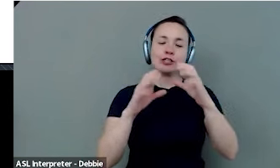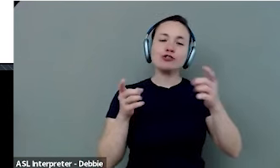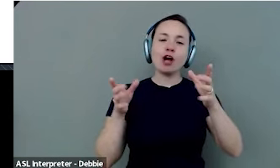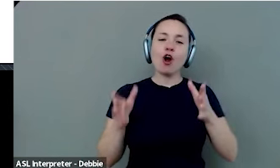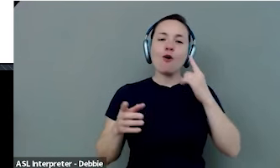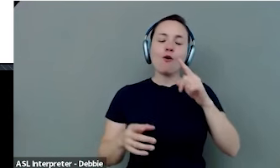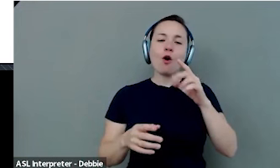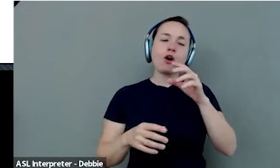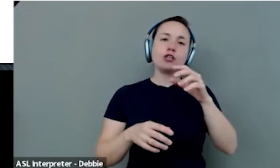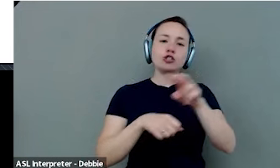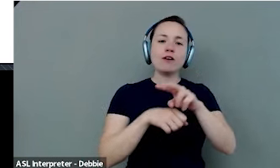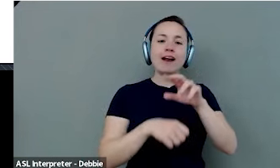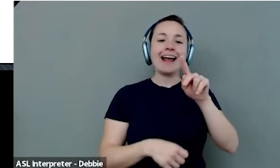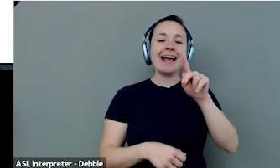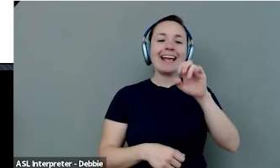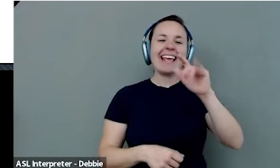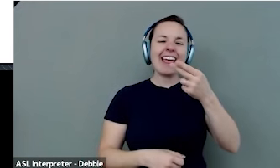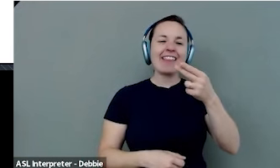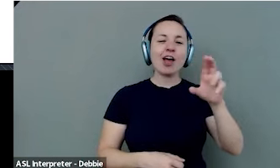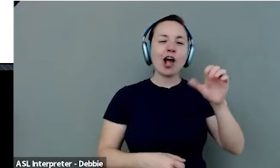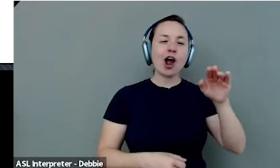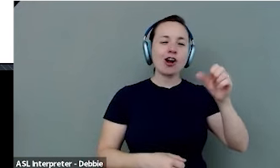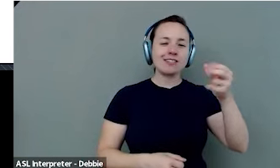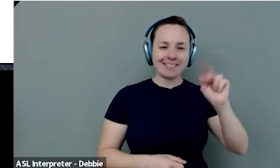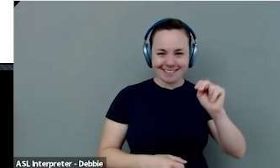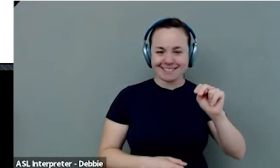for Supervisor Keith Carson. My